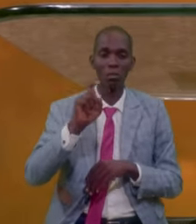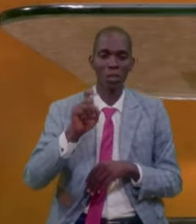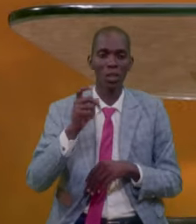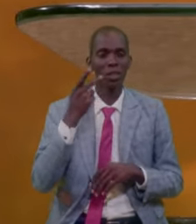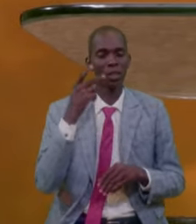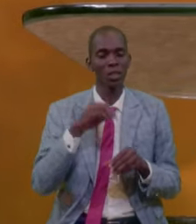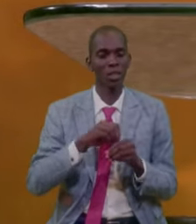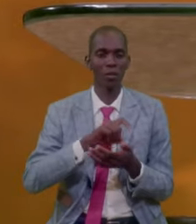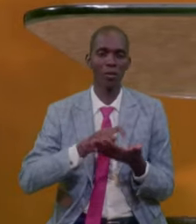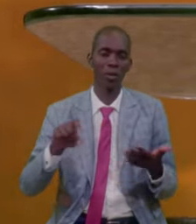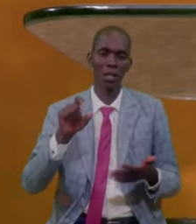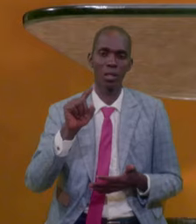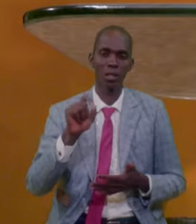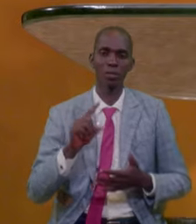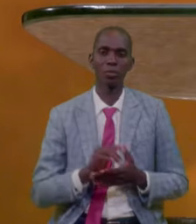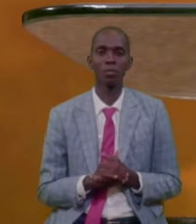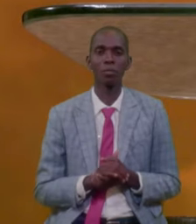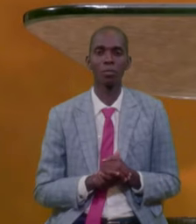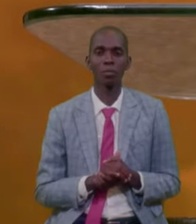verse 11, it says,